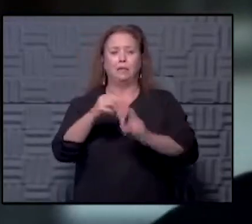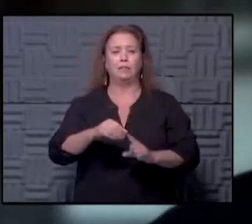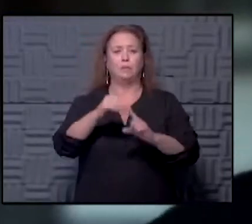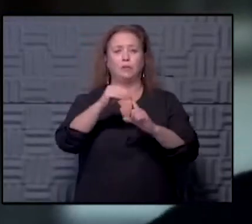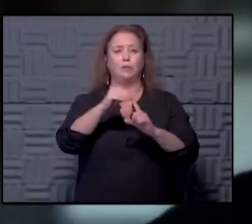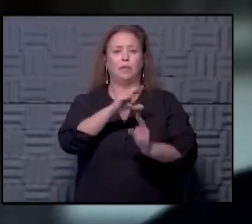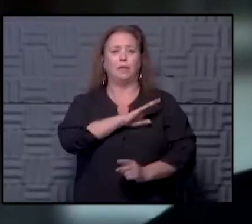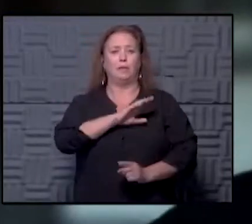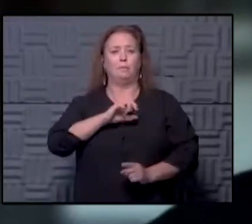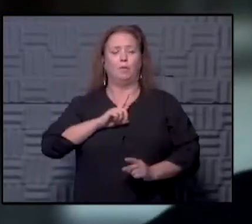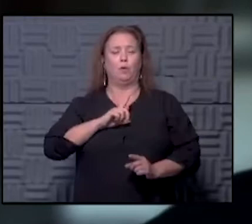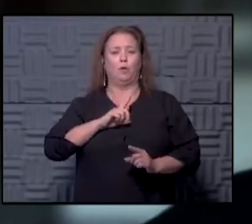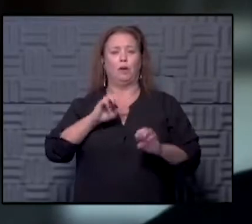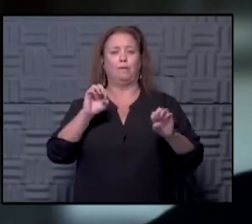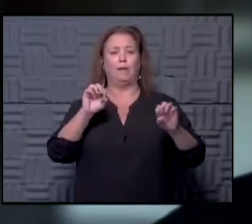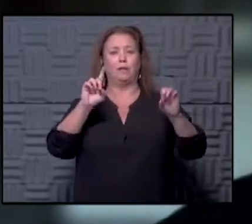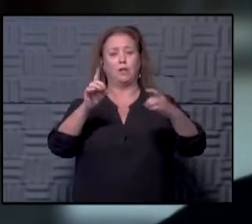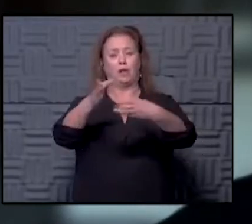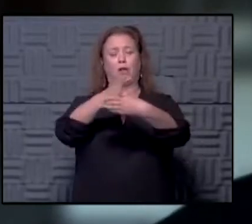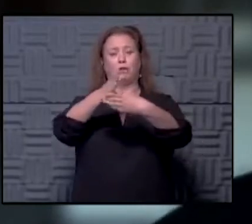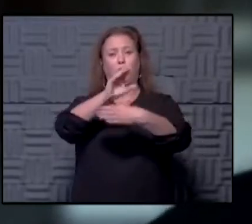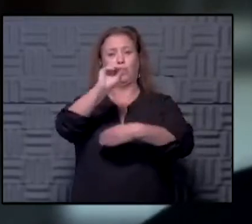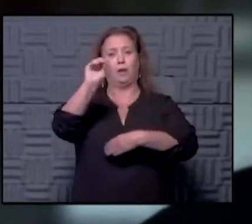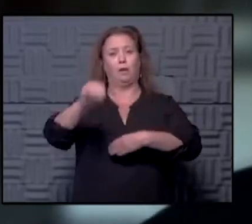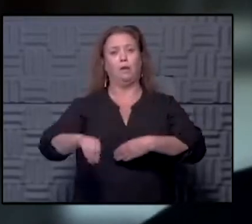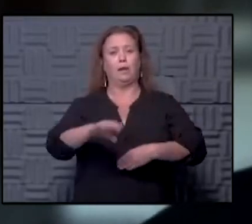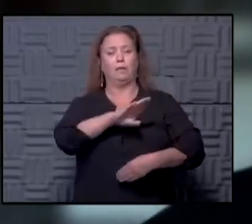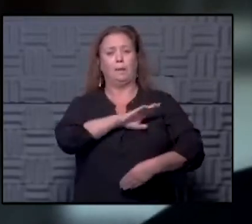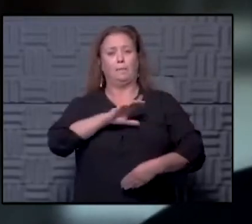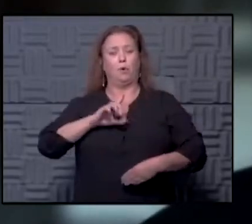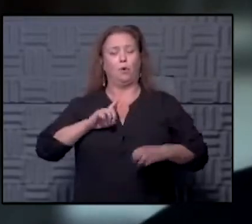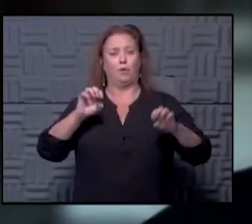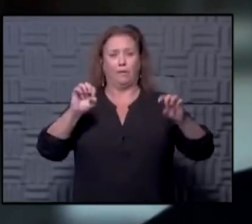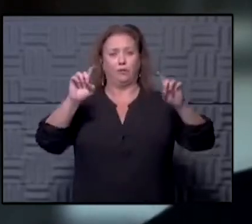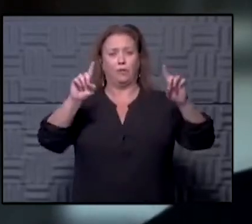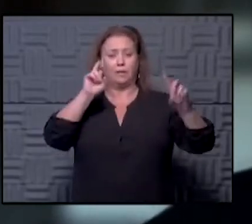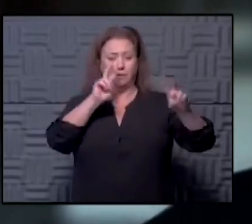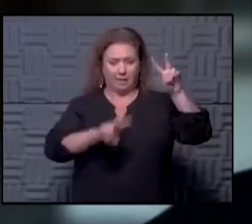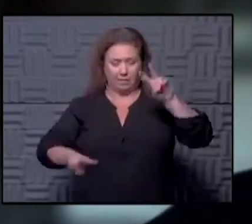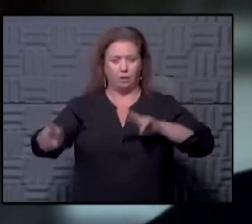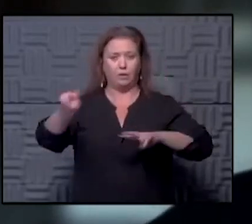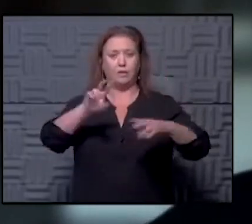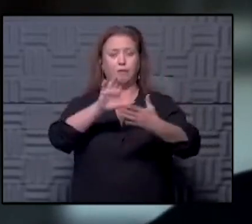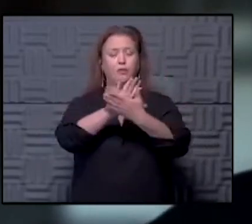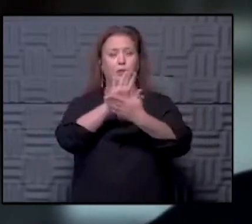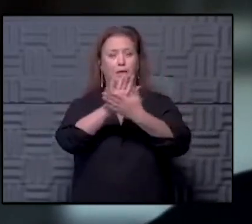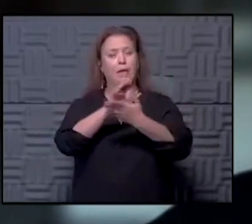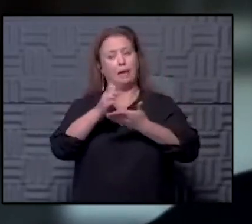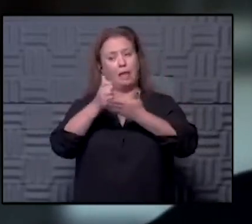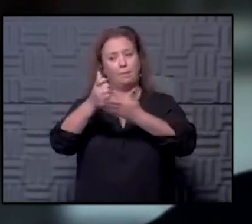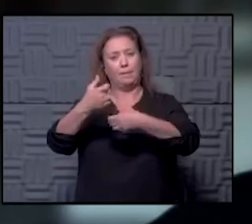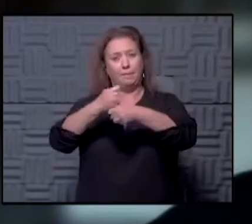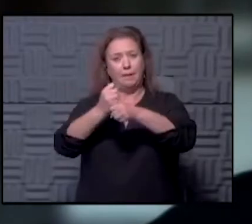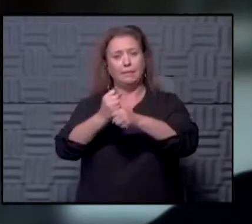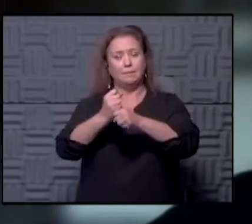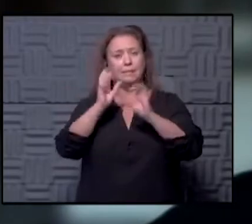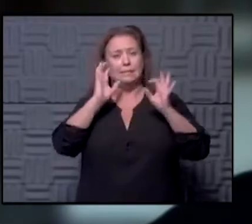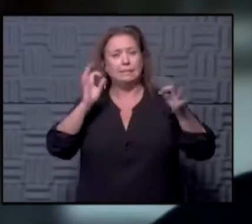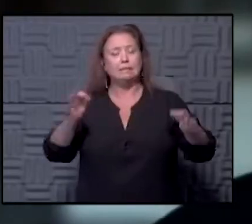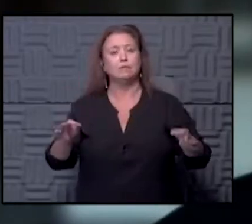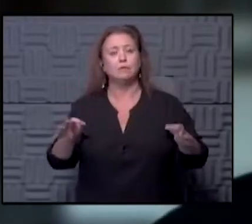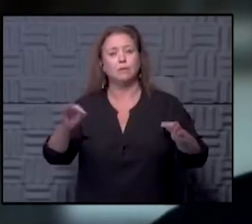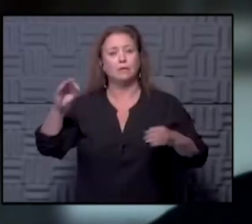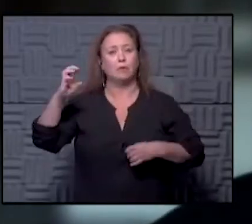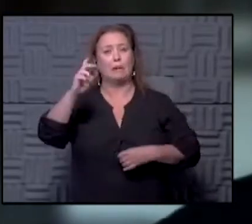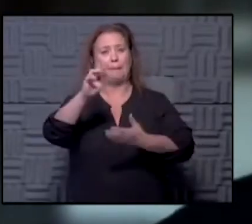Education. I shared it with the Olathe Board of Education, and they said that they did look at the spreadsheet, and it did help them make some informed decisions as